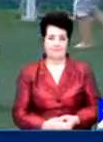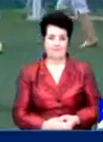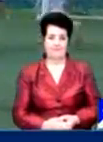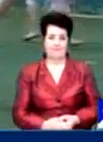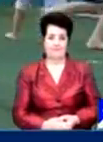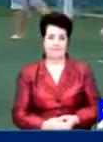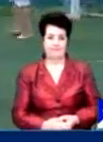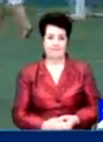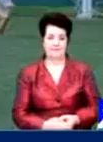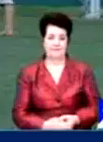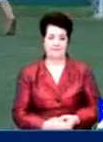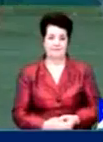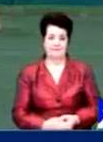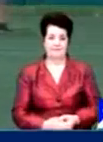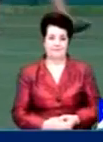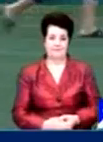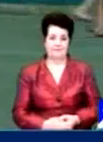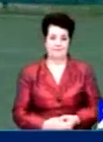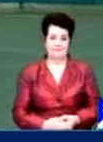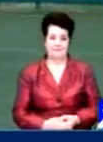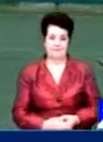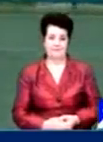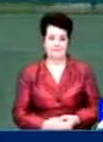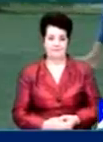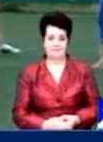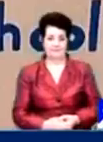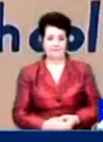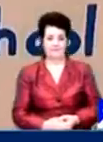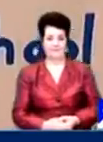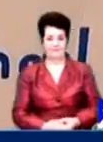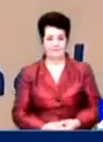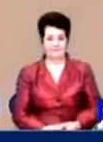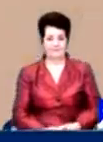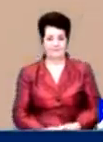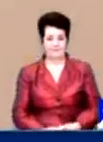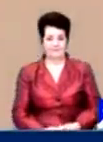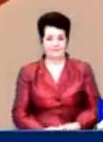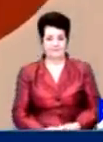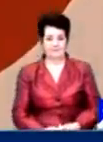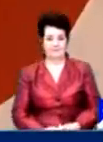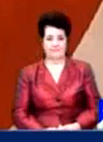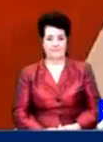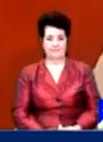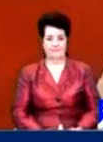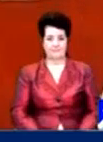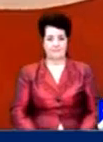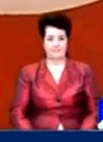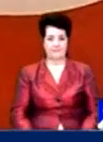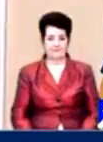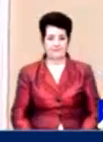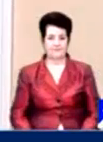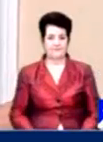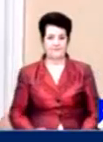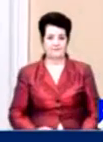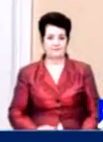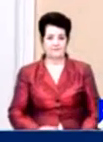the children enjoyed what we could organize with them. Yeah, I'm here for the 15th year because